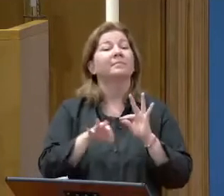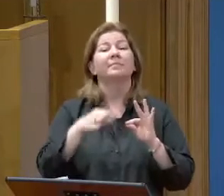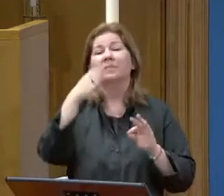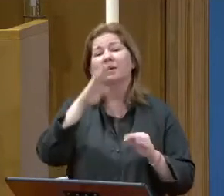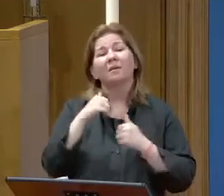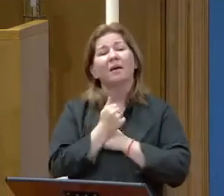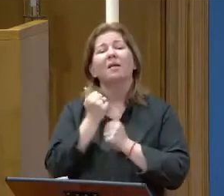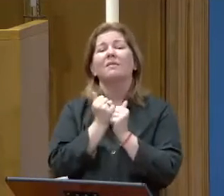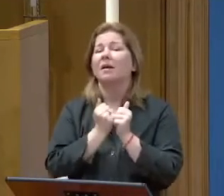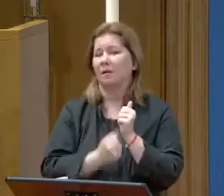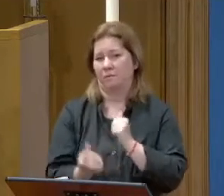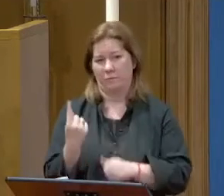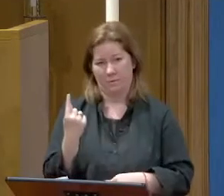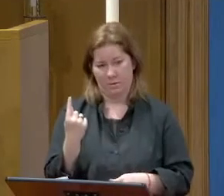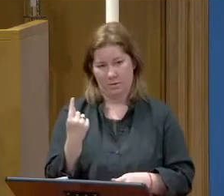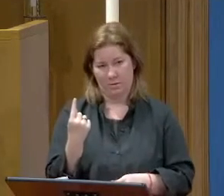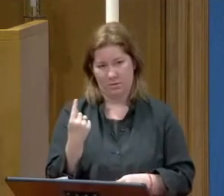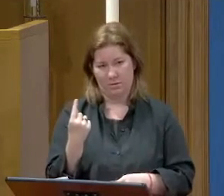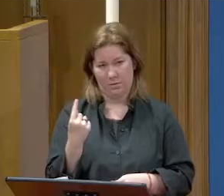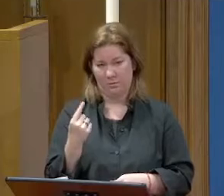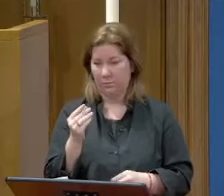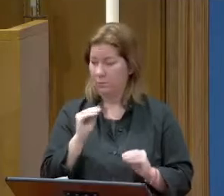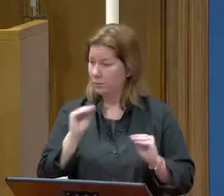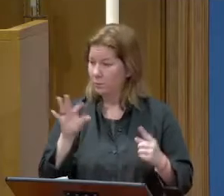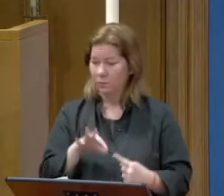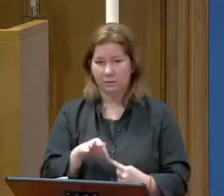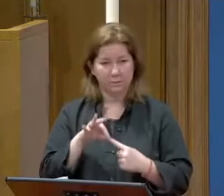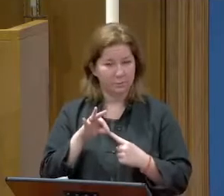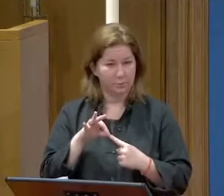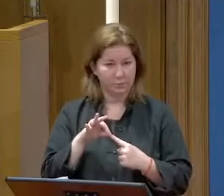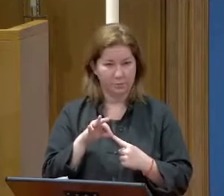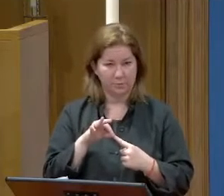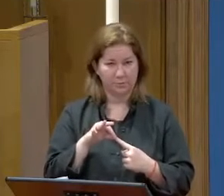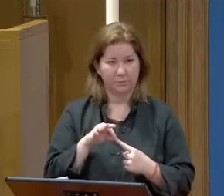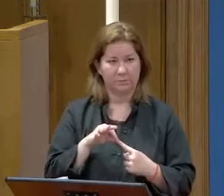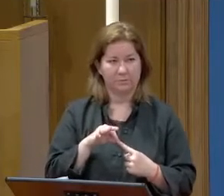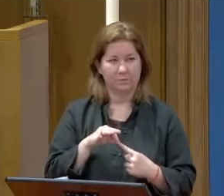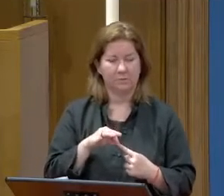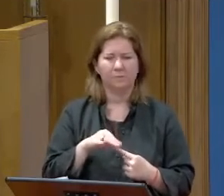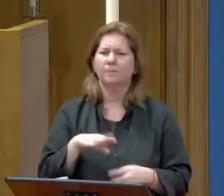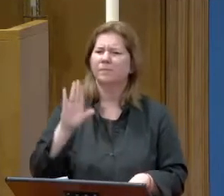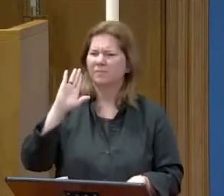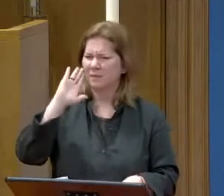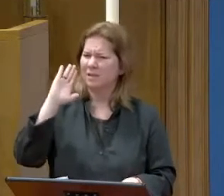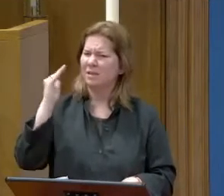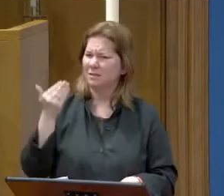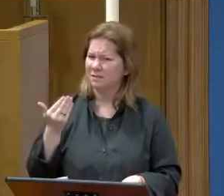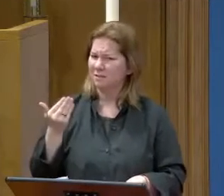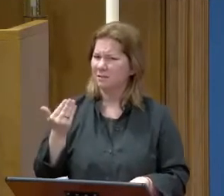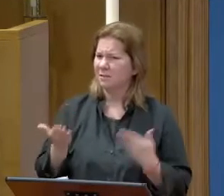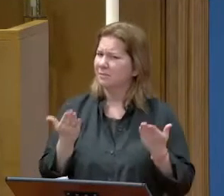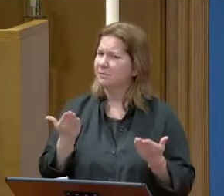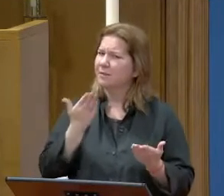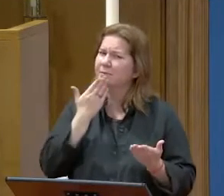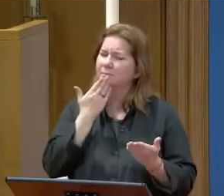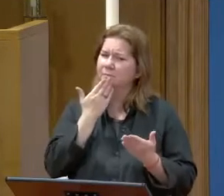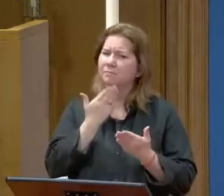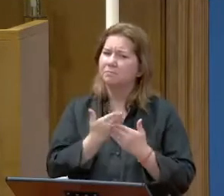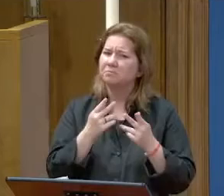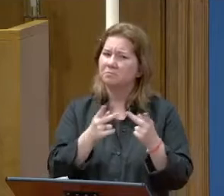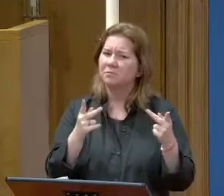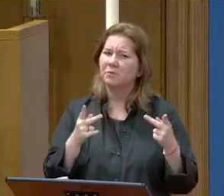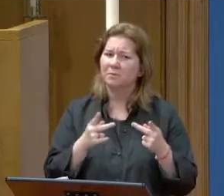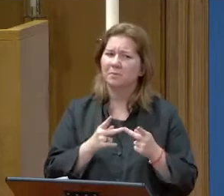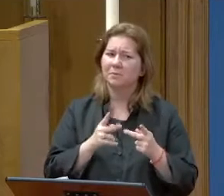loves everyone, no exceptions. And it seems to me that that may be a great place to start.